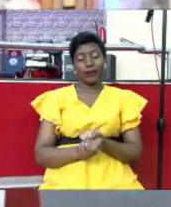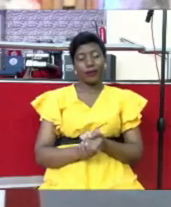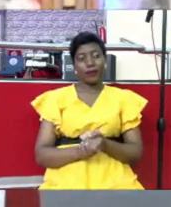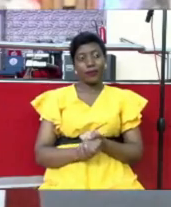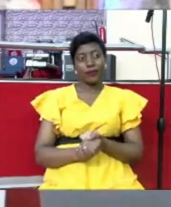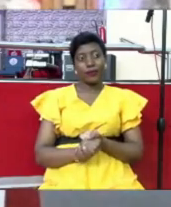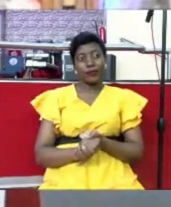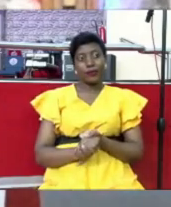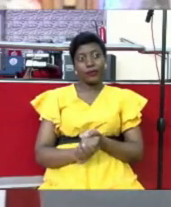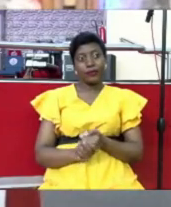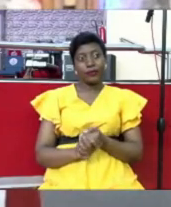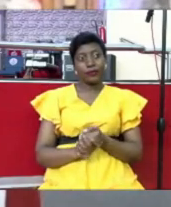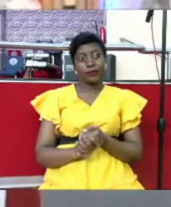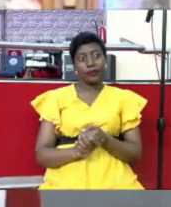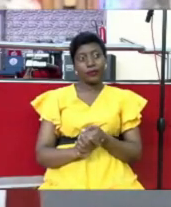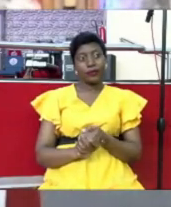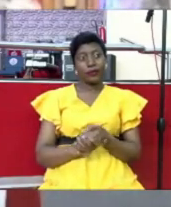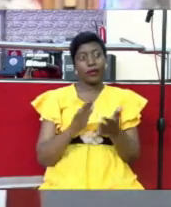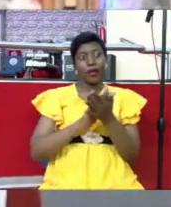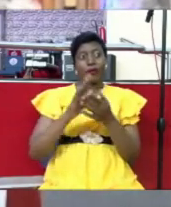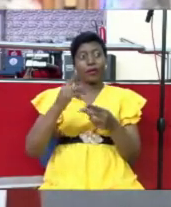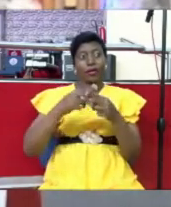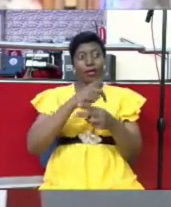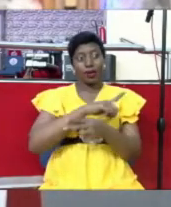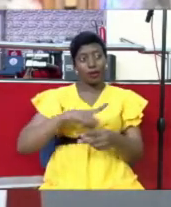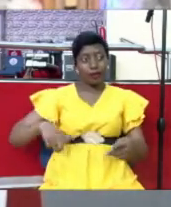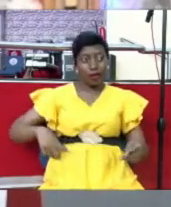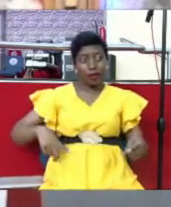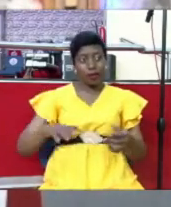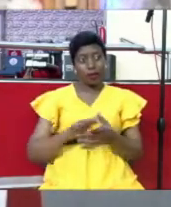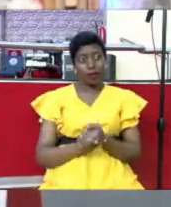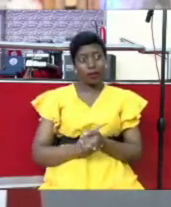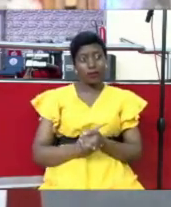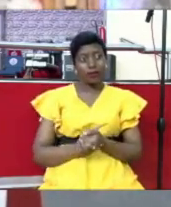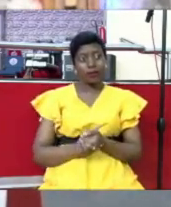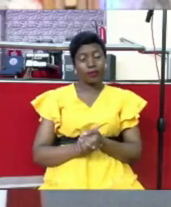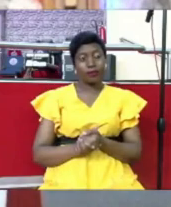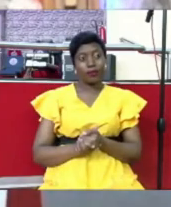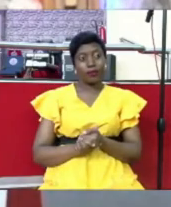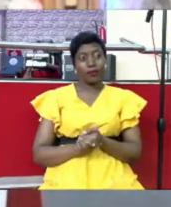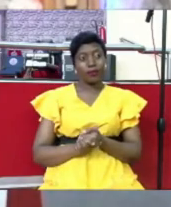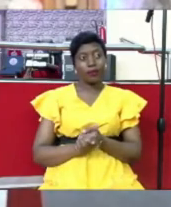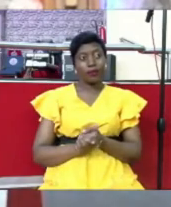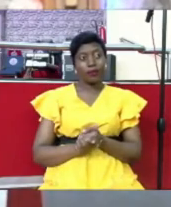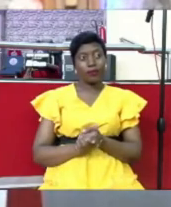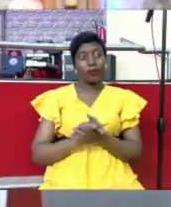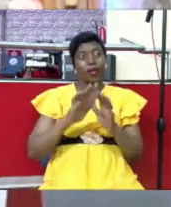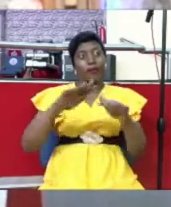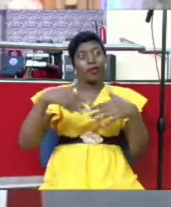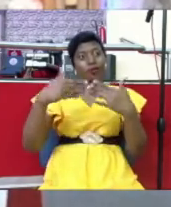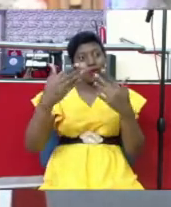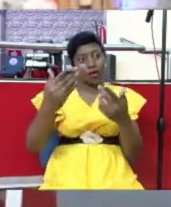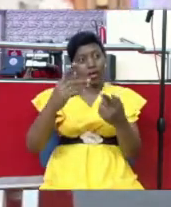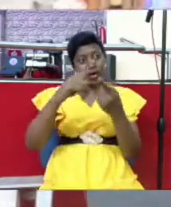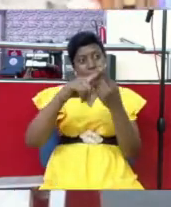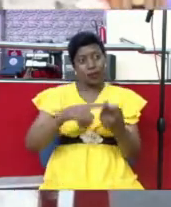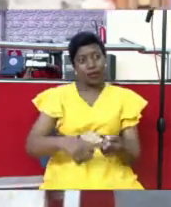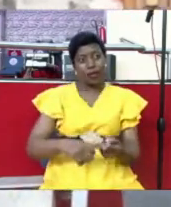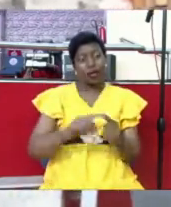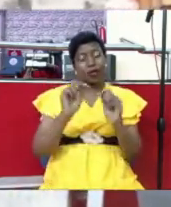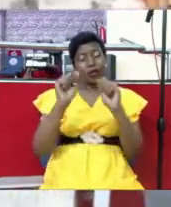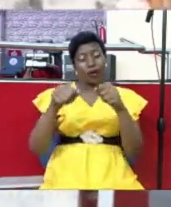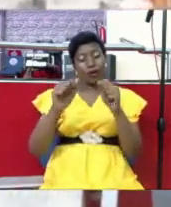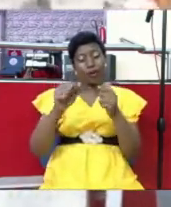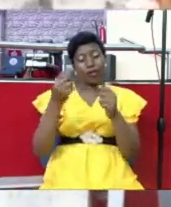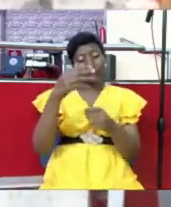na vile hata wewe hautaelewa. Praise the name of the Lord. Bwana Yesu apewe sifa. Give as per your ability. Unatoa kulingana